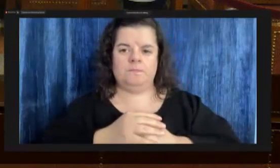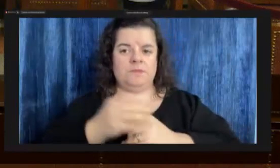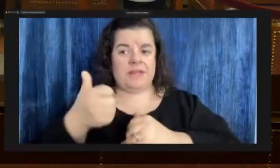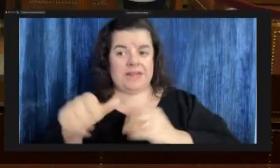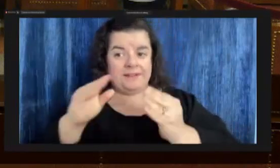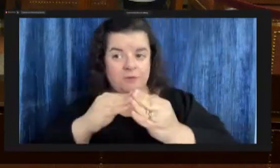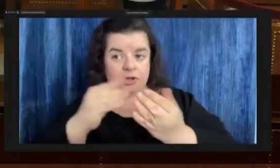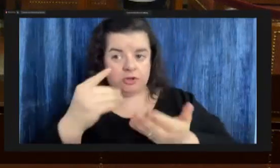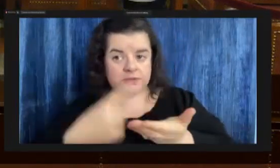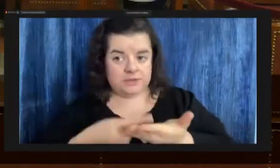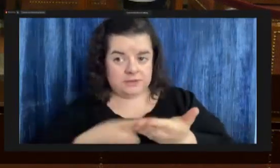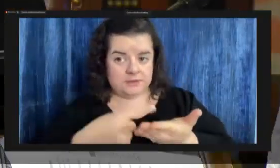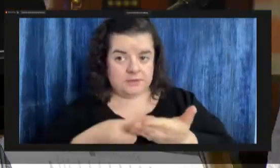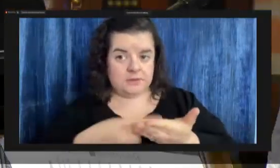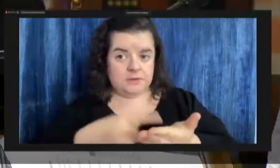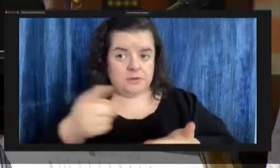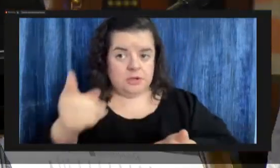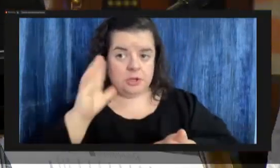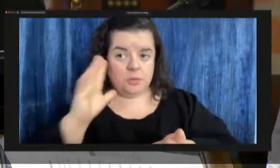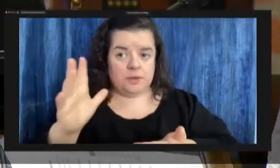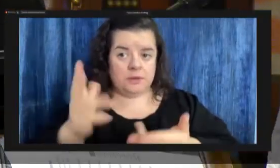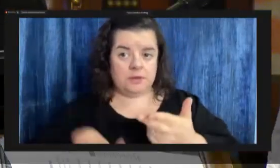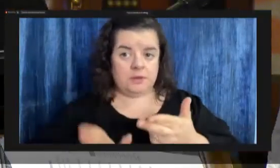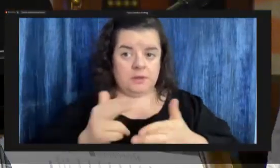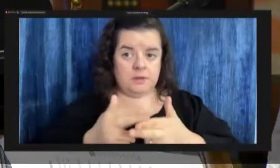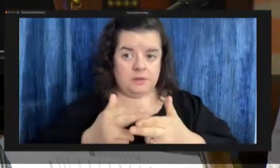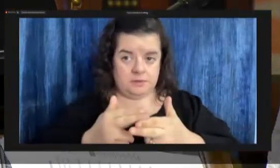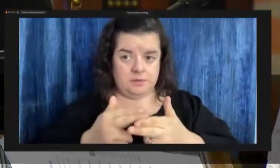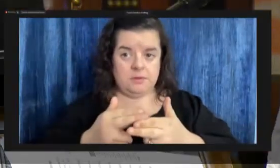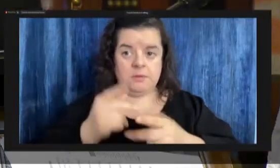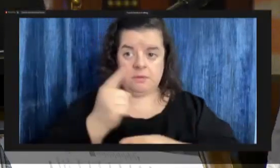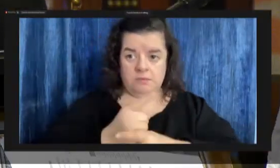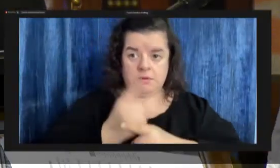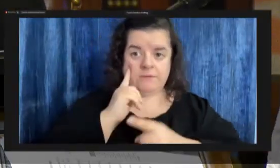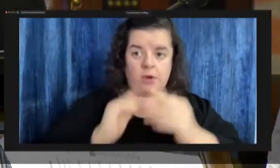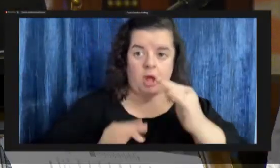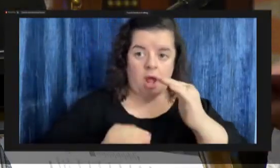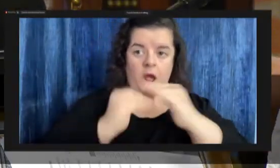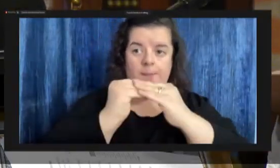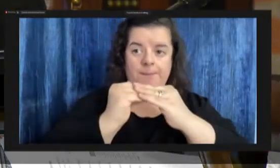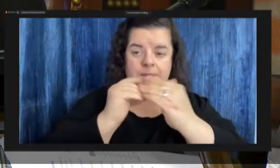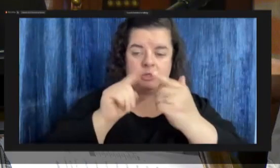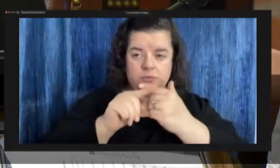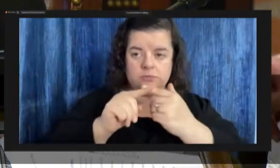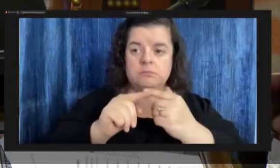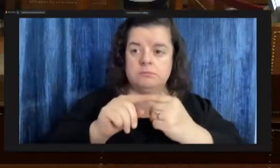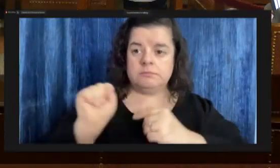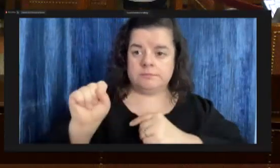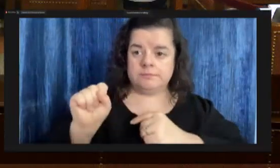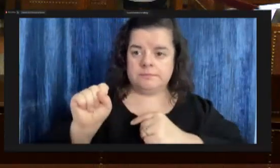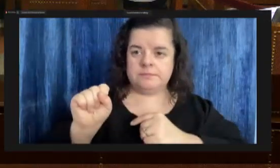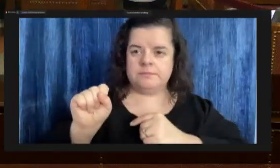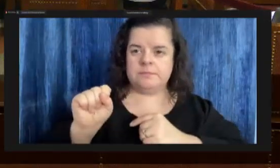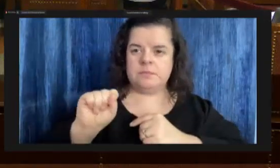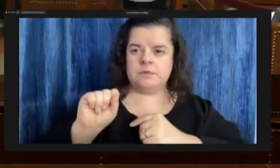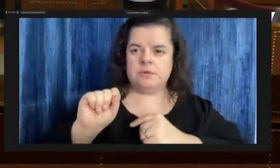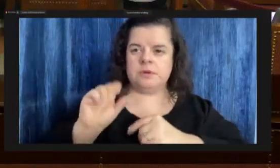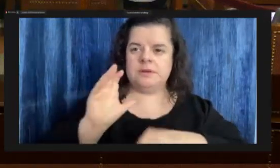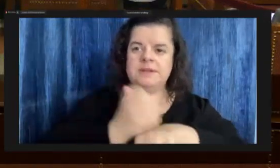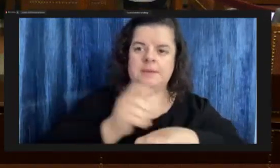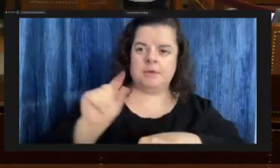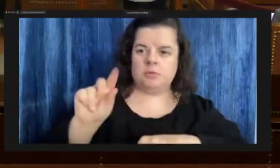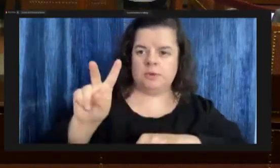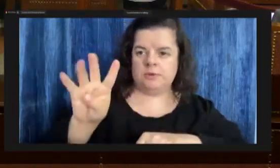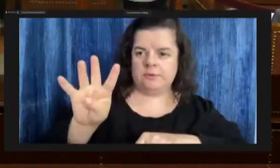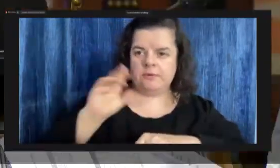discussion? She will be getting increases, right, to get her up to, right? Is that right? We're just setting 2024 for now, so. But